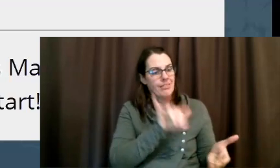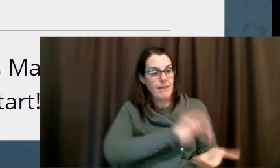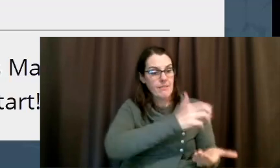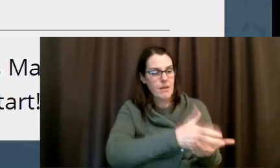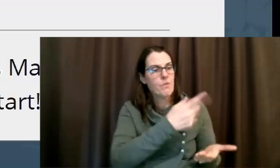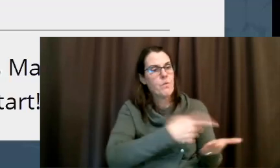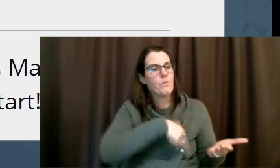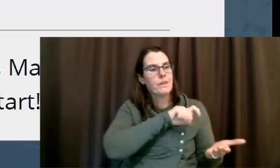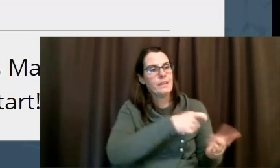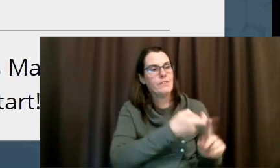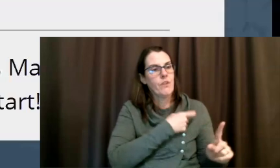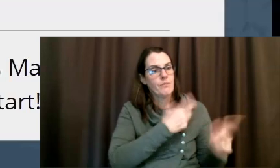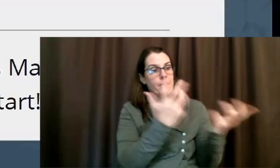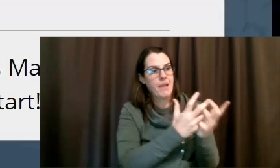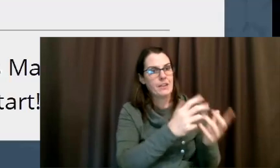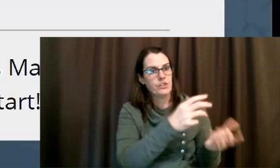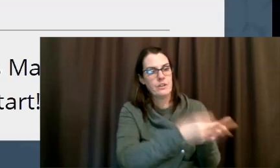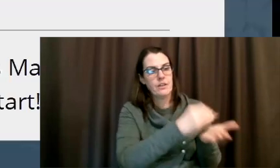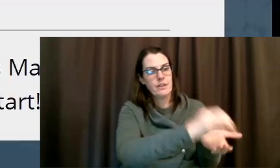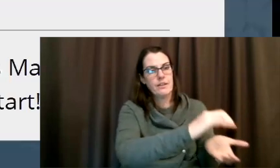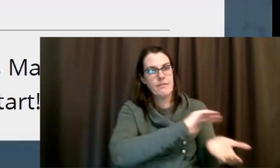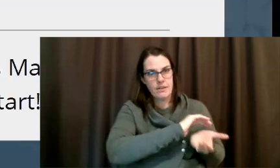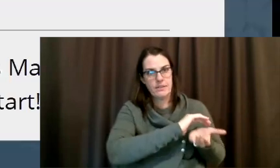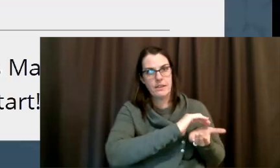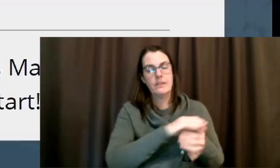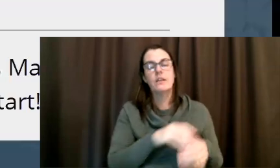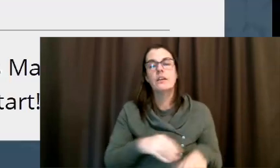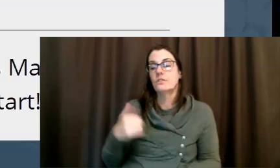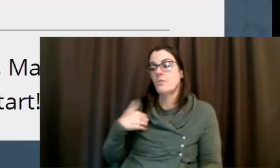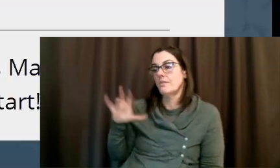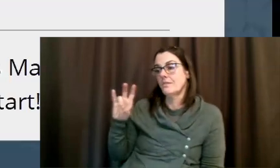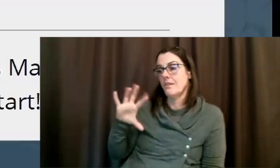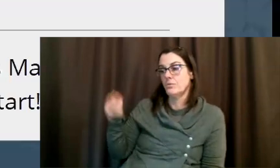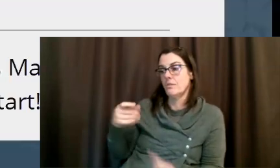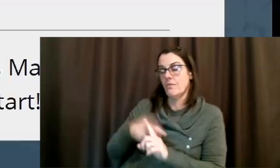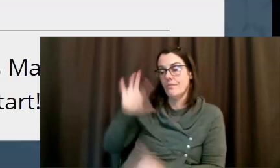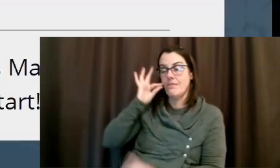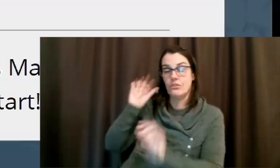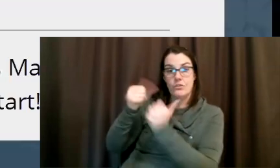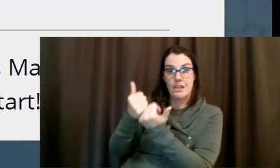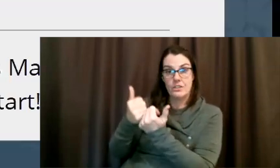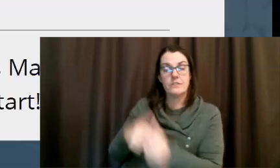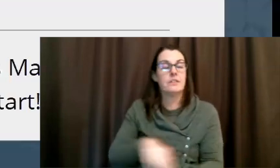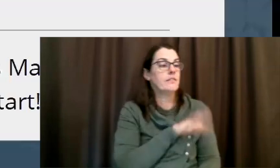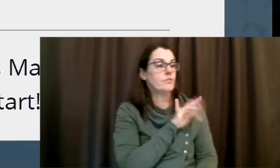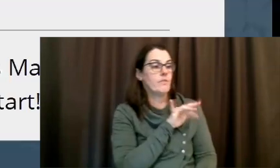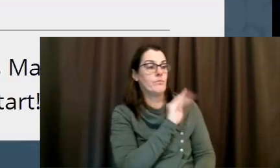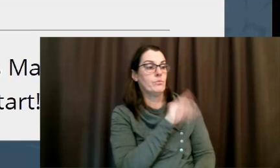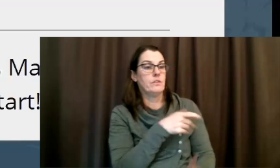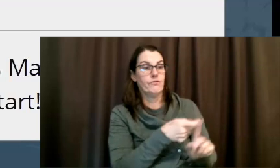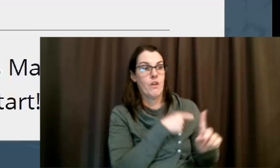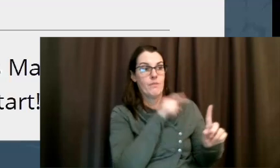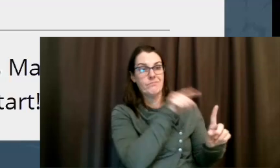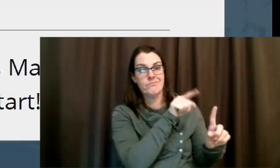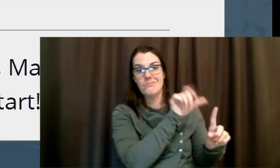$83,000. And so we have 75% coming from the federal agency, and we have 25% needing to come